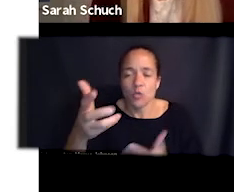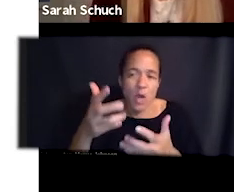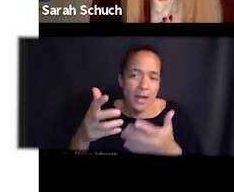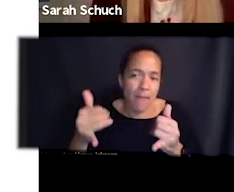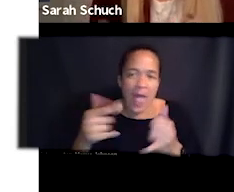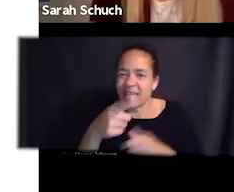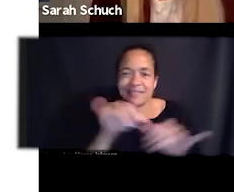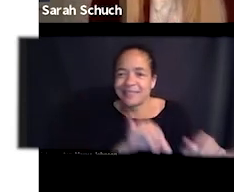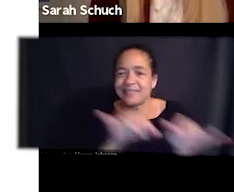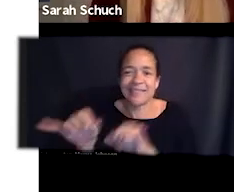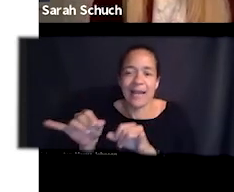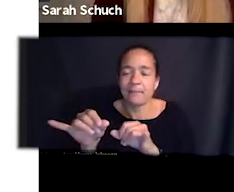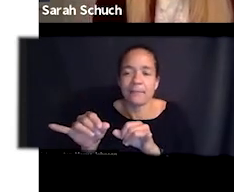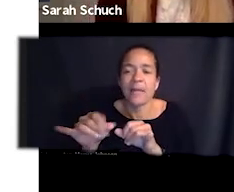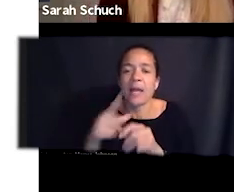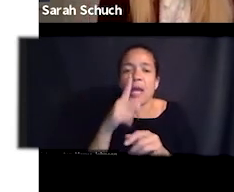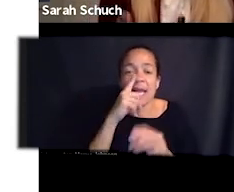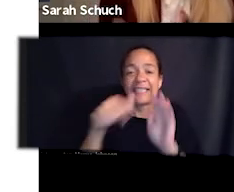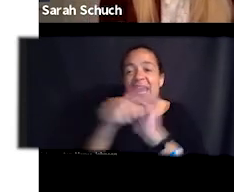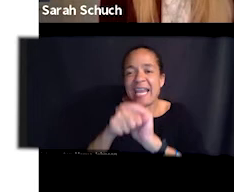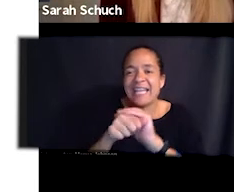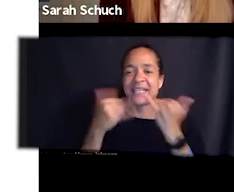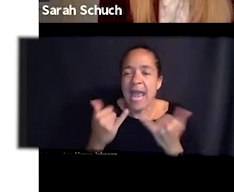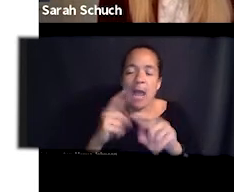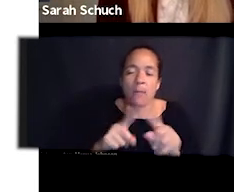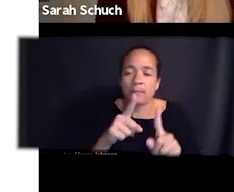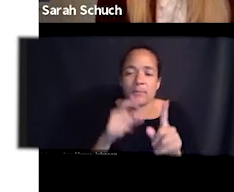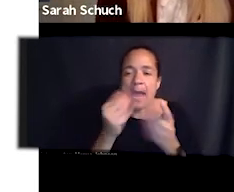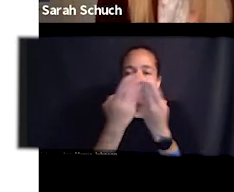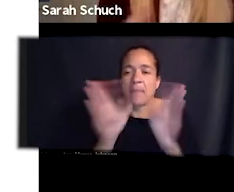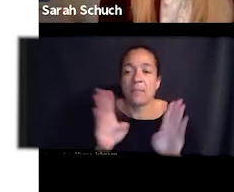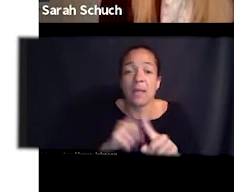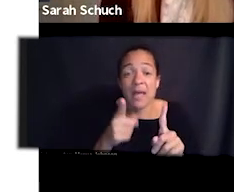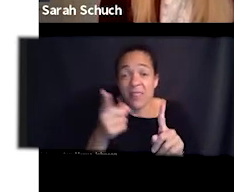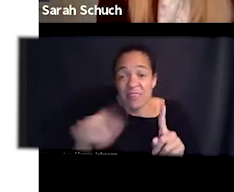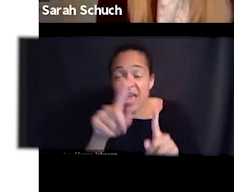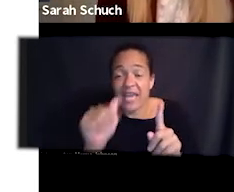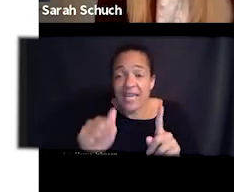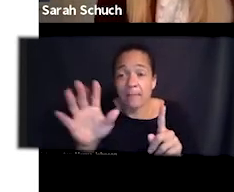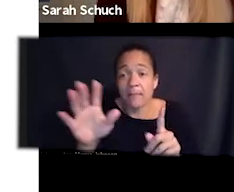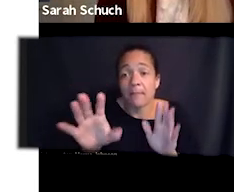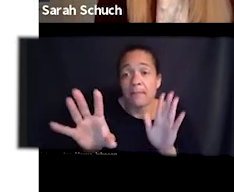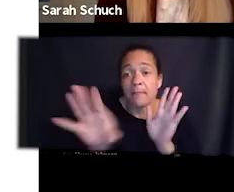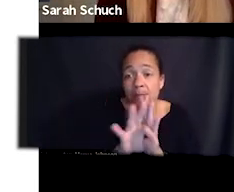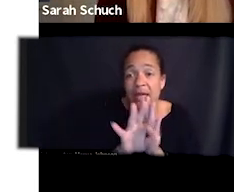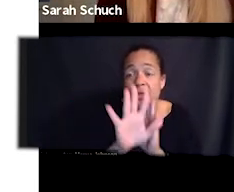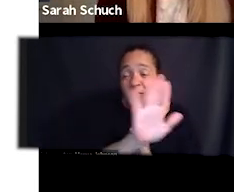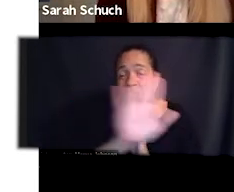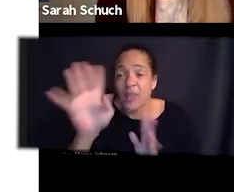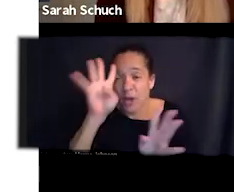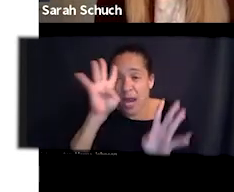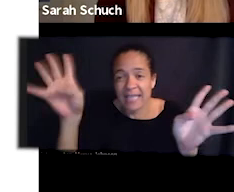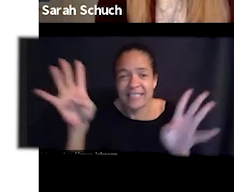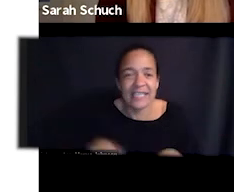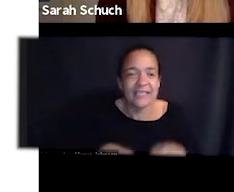just hidden now, so it's not public, but you'll see they could pick their ideas, move the amount, the